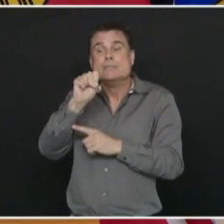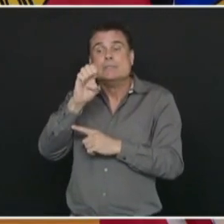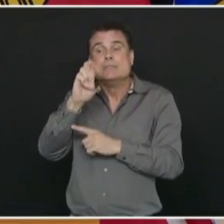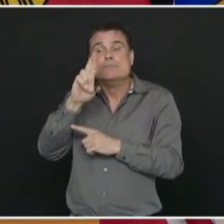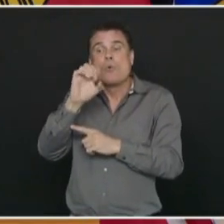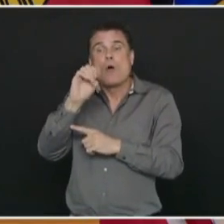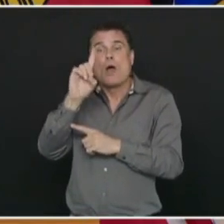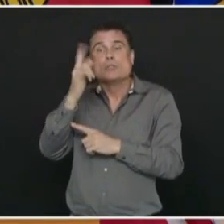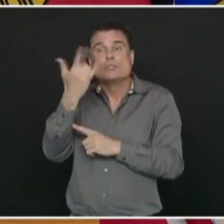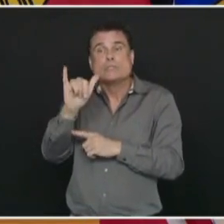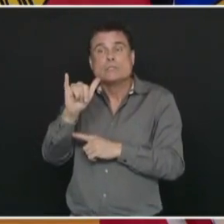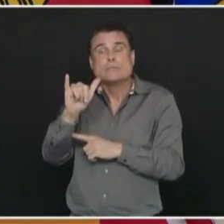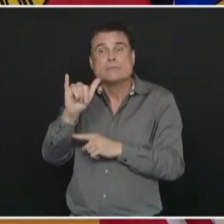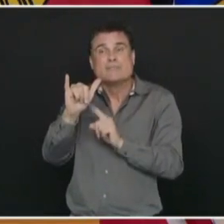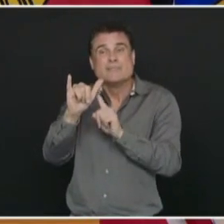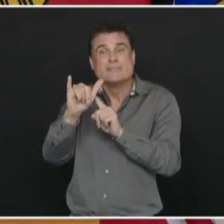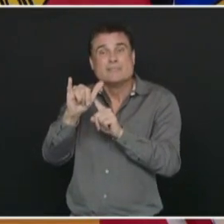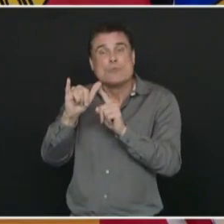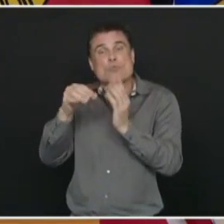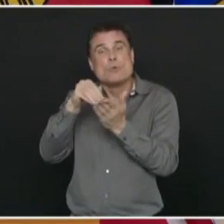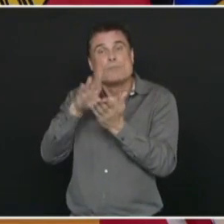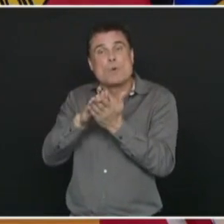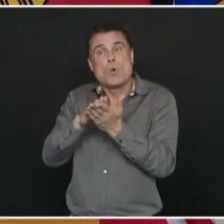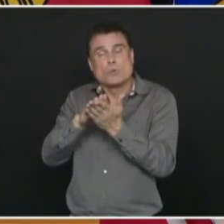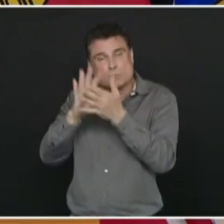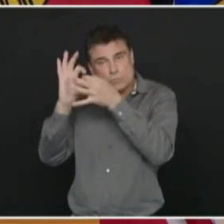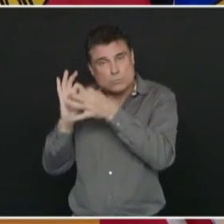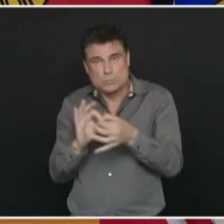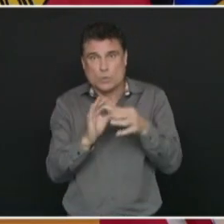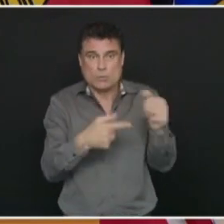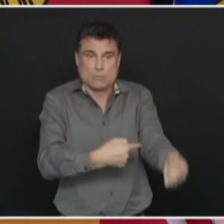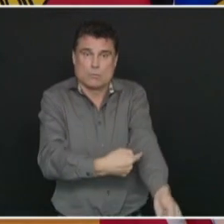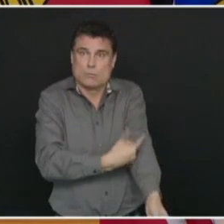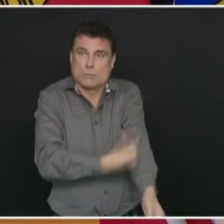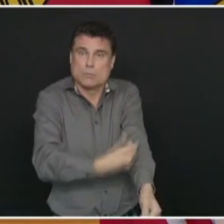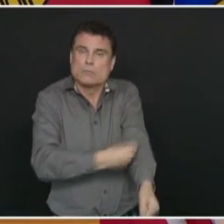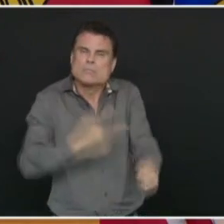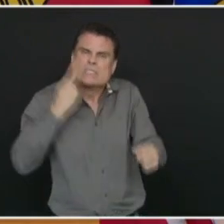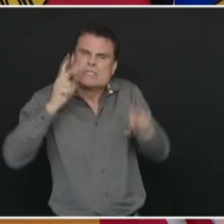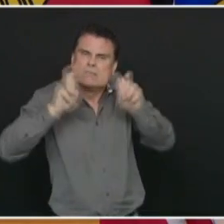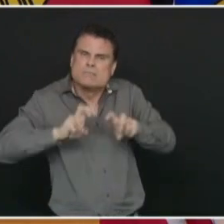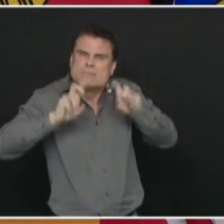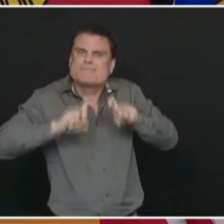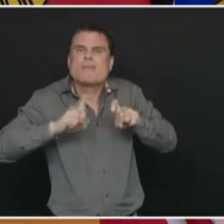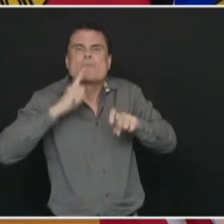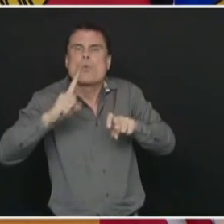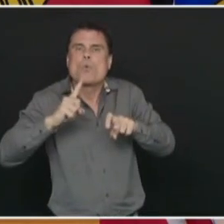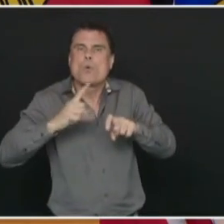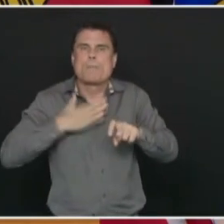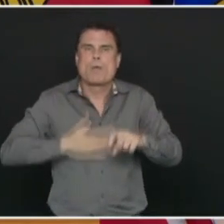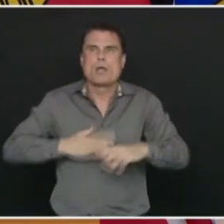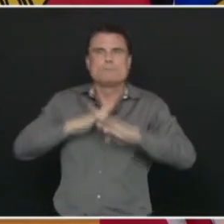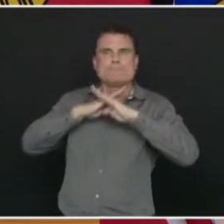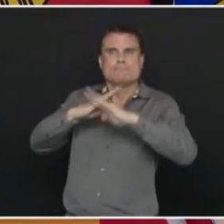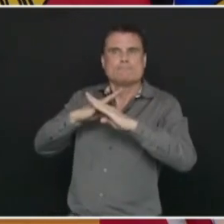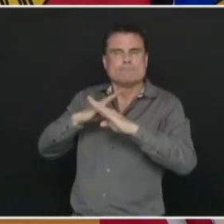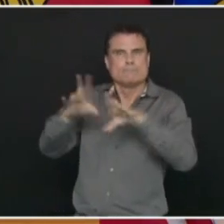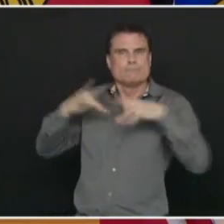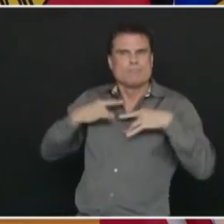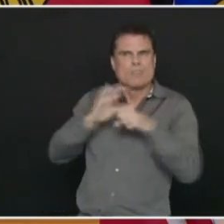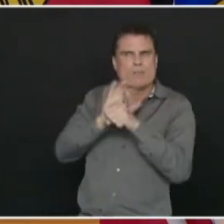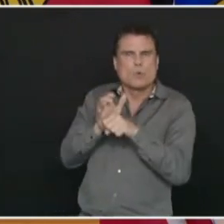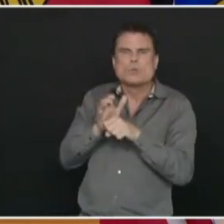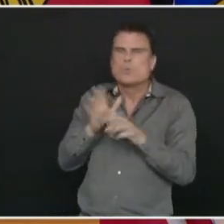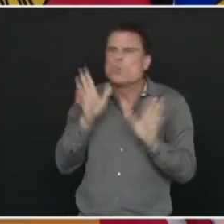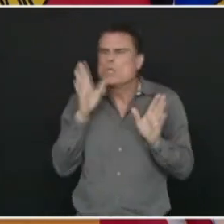it is the genetic material from the virus. And there's an ongoing discussion about that. It does not appear